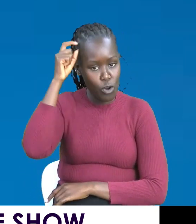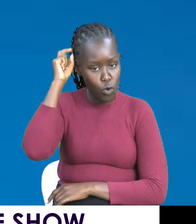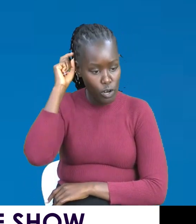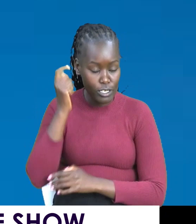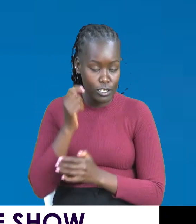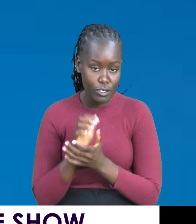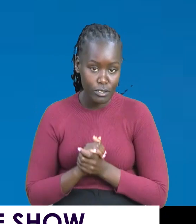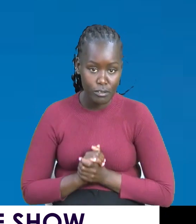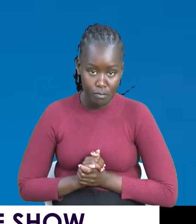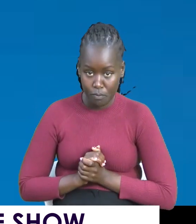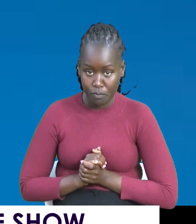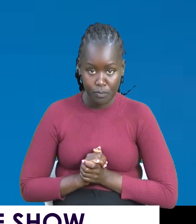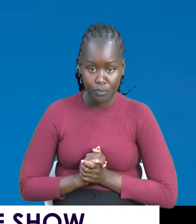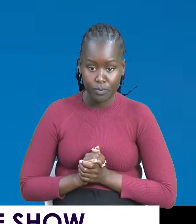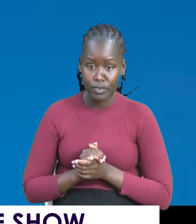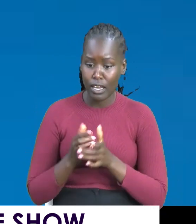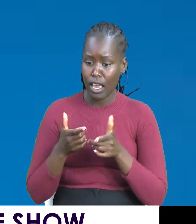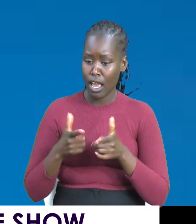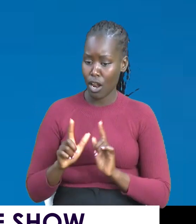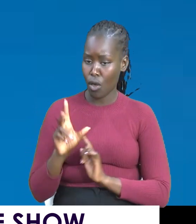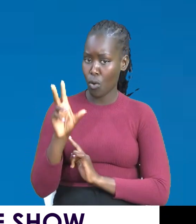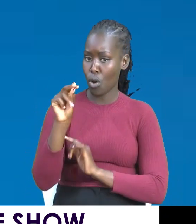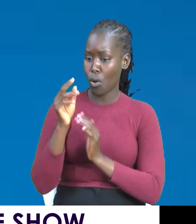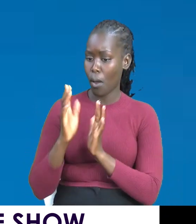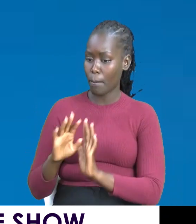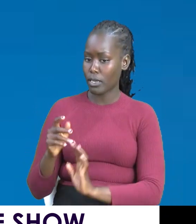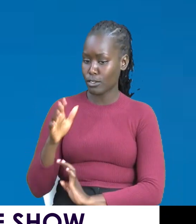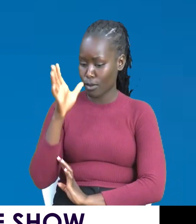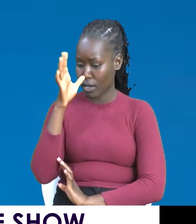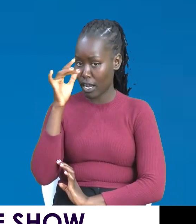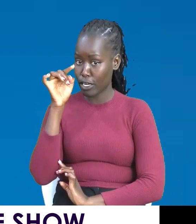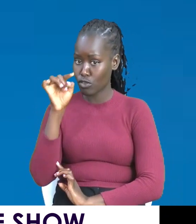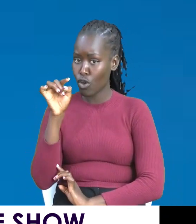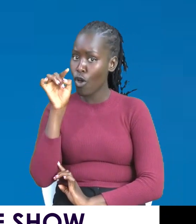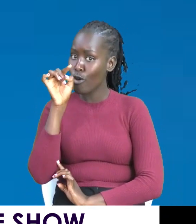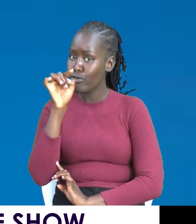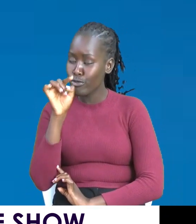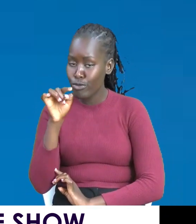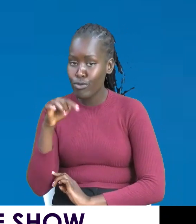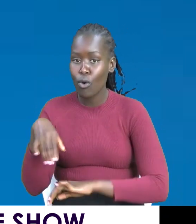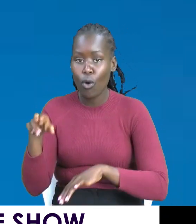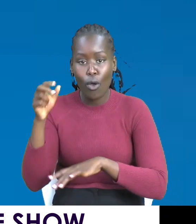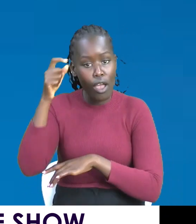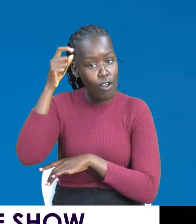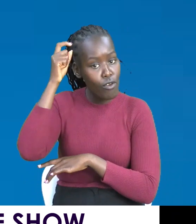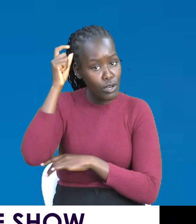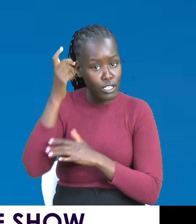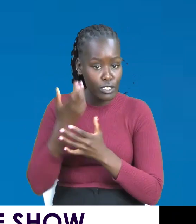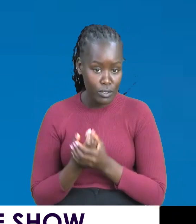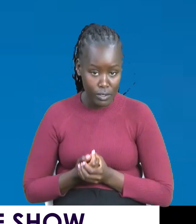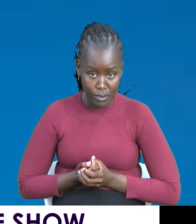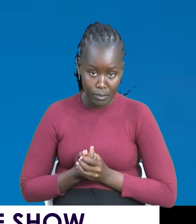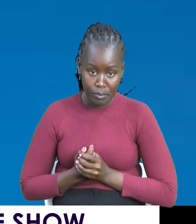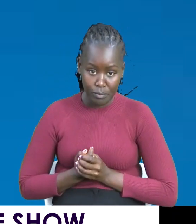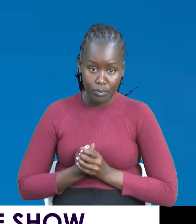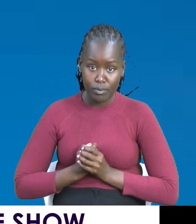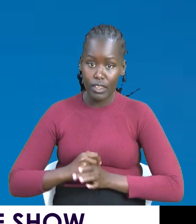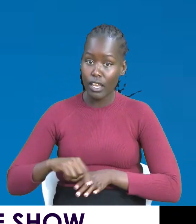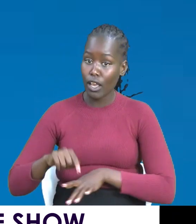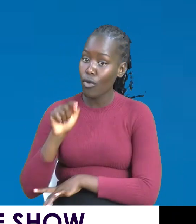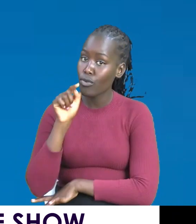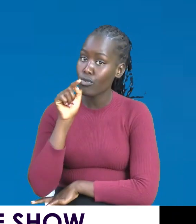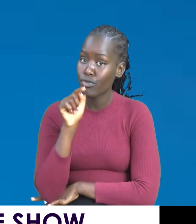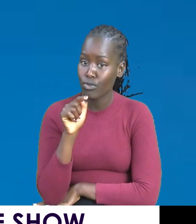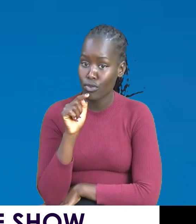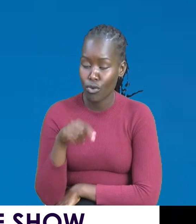original. Let nobody cheat you. You are a human being with an originality. You